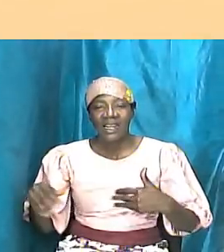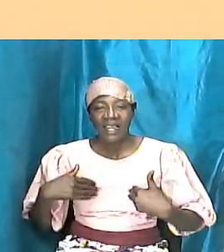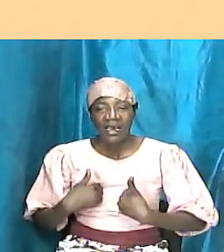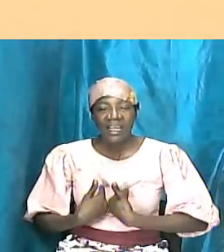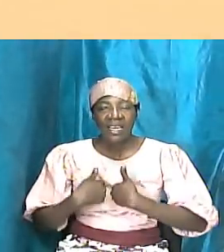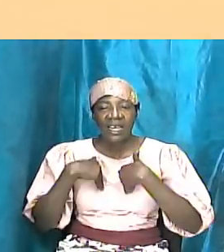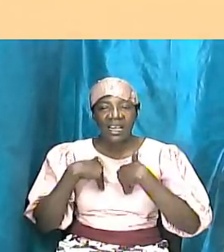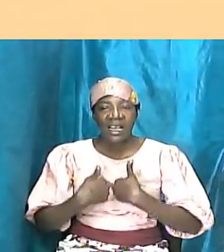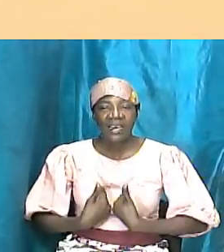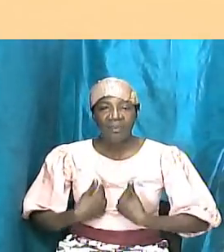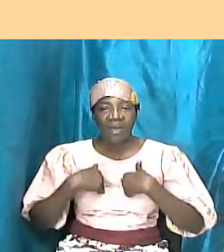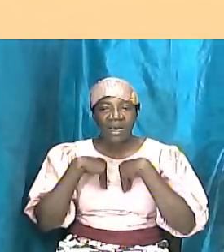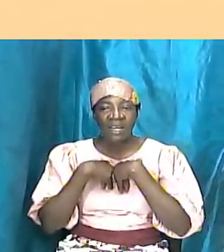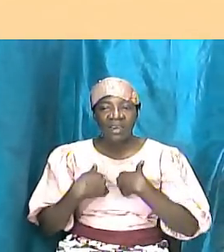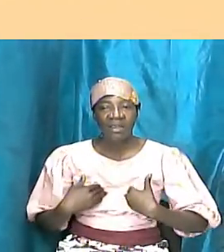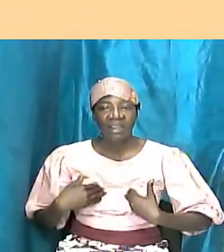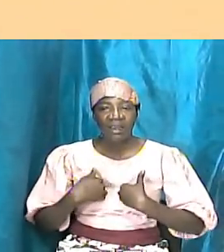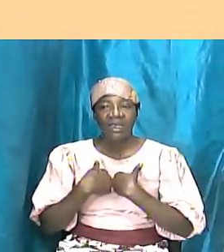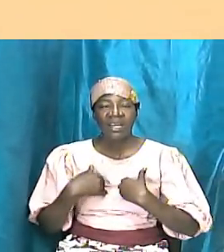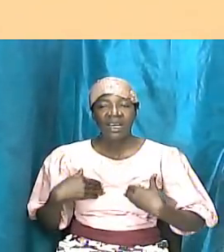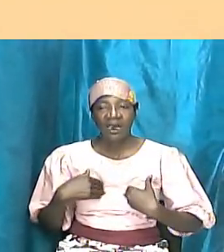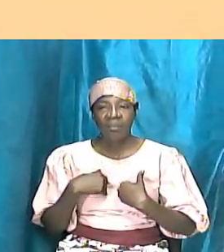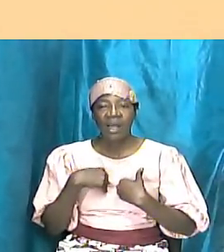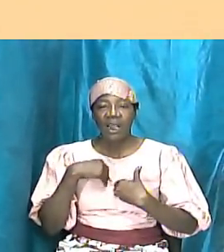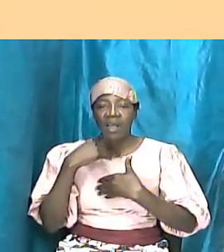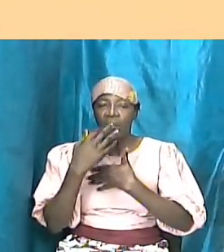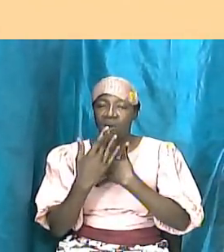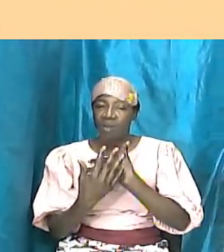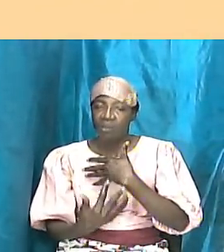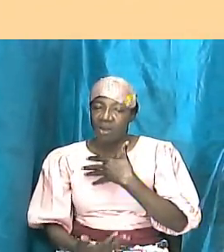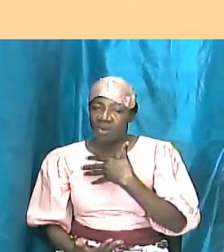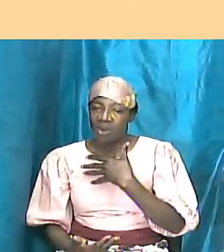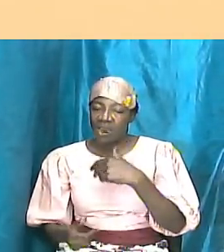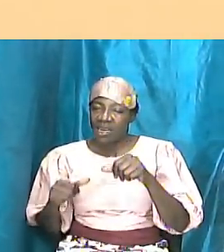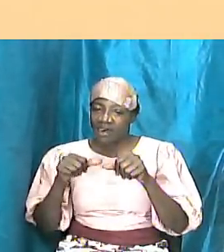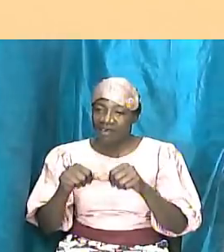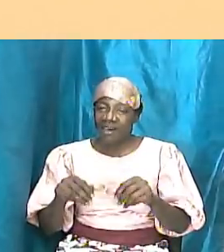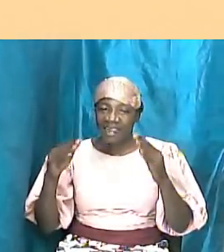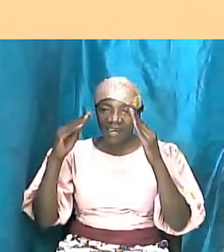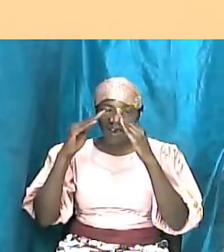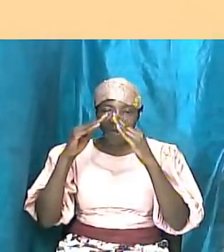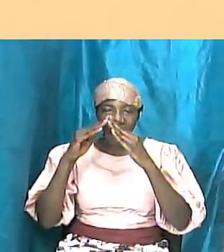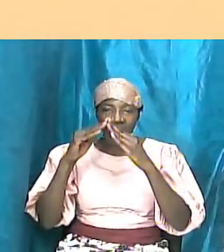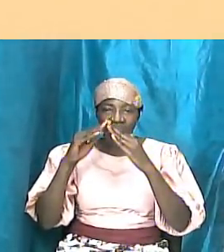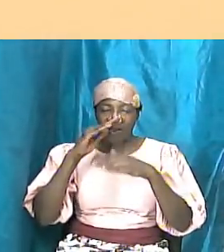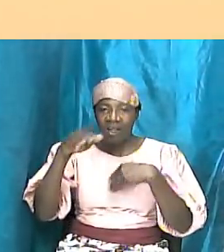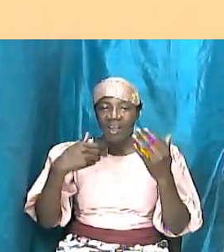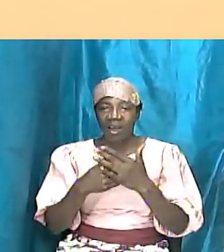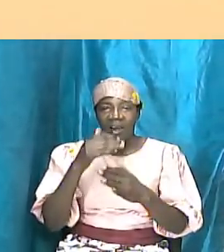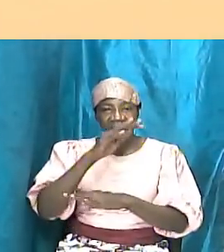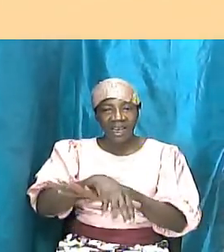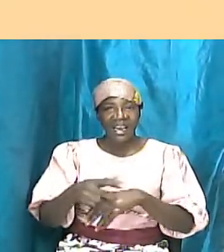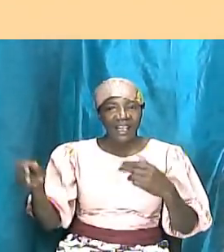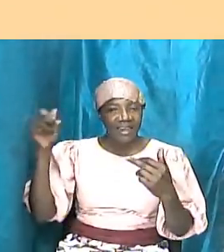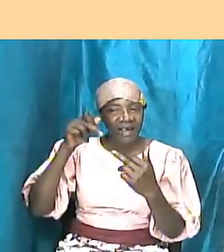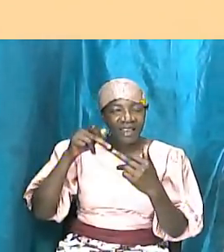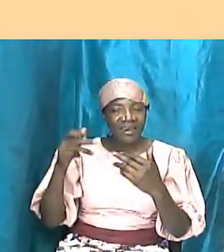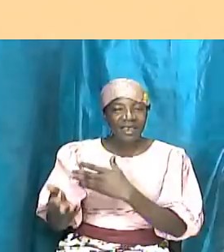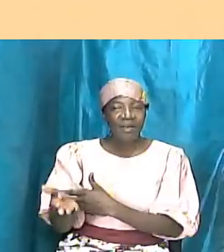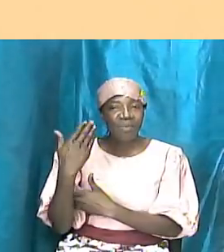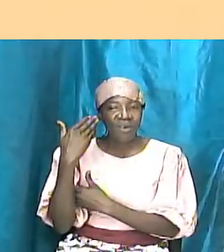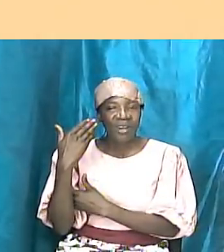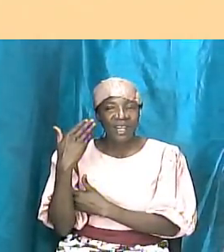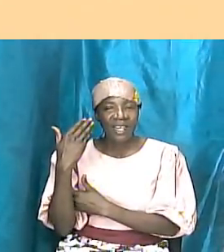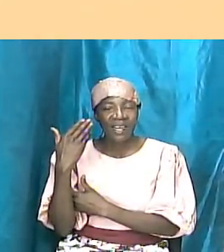to apply the blood, and to stay inside all night until morning. And in the morning